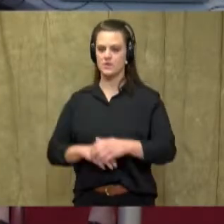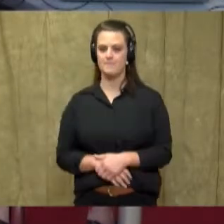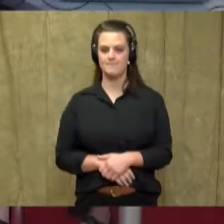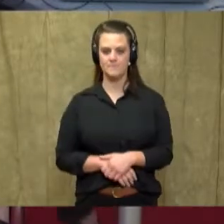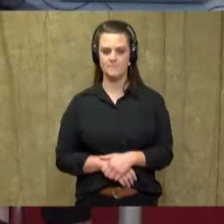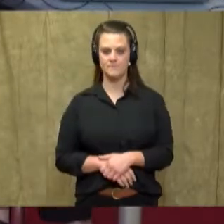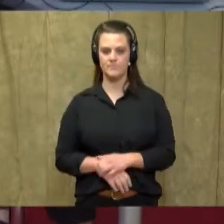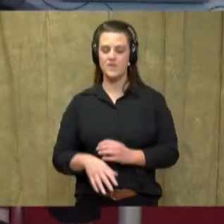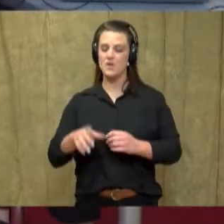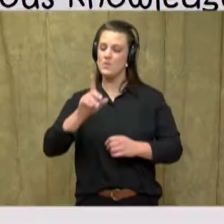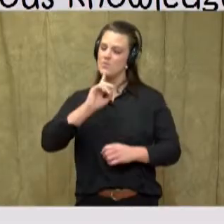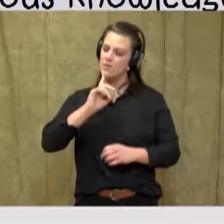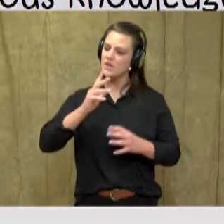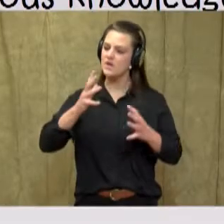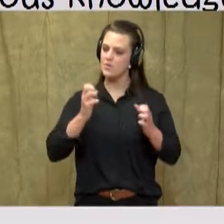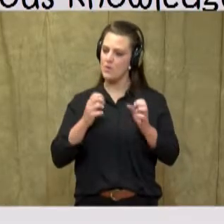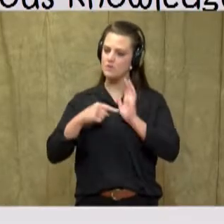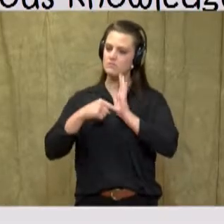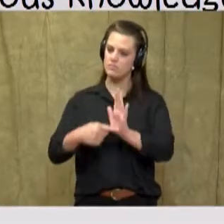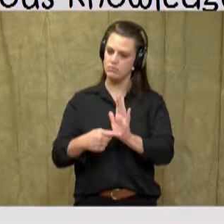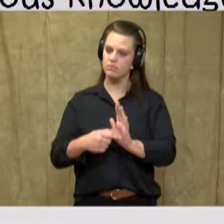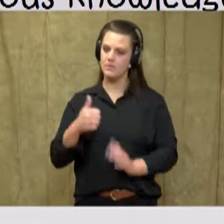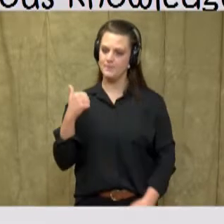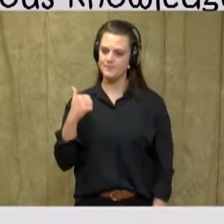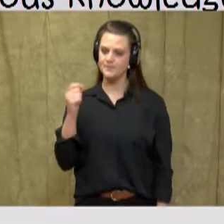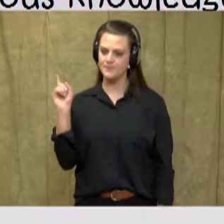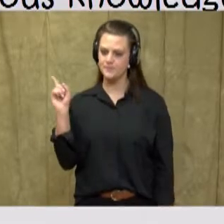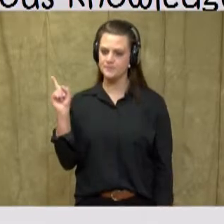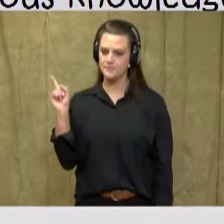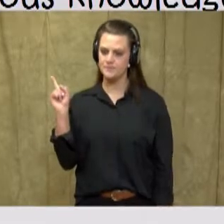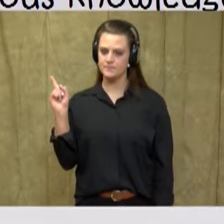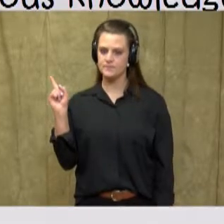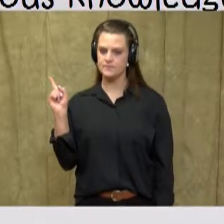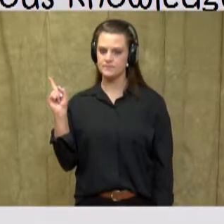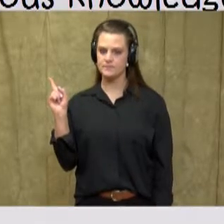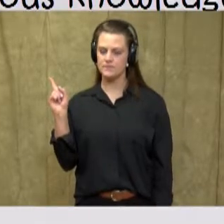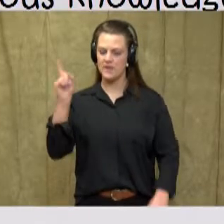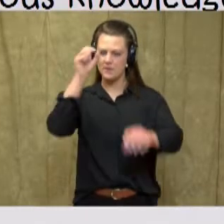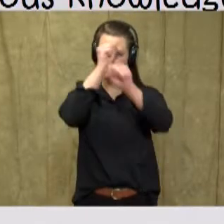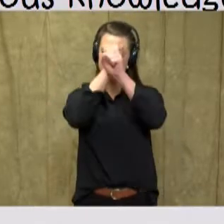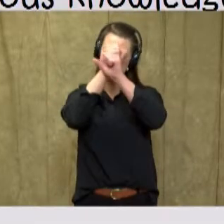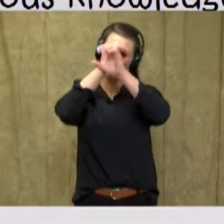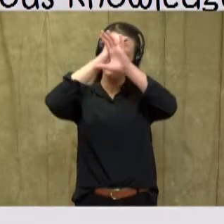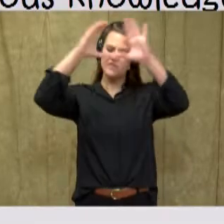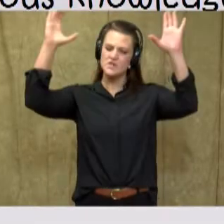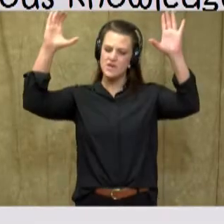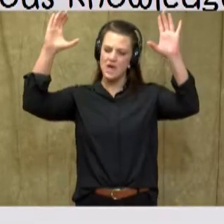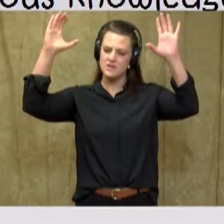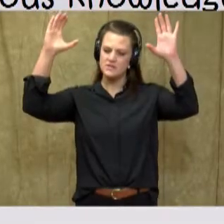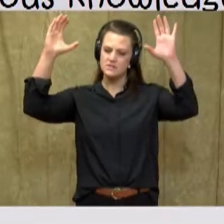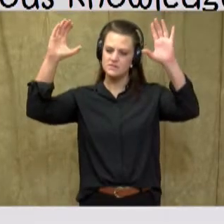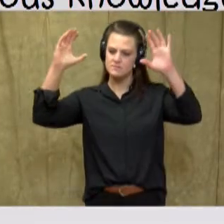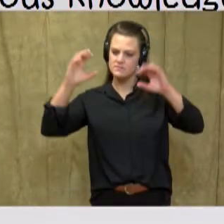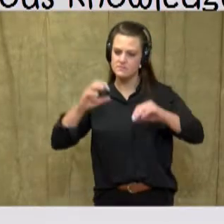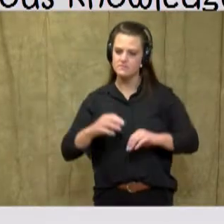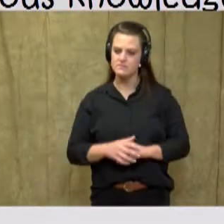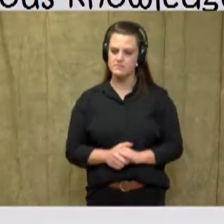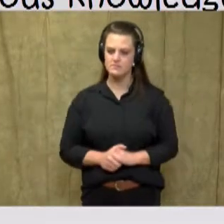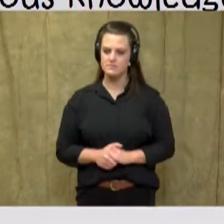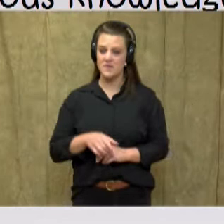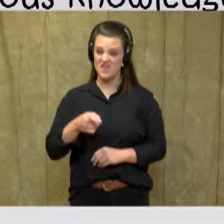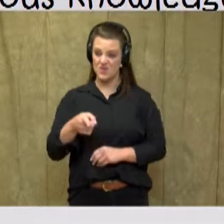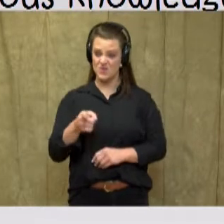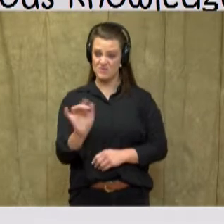wanted you to see this graphic, boys and girls, because I want you to really visualize, if you're anything like I am, and